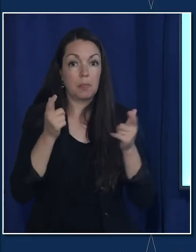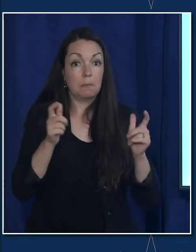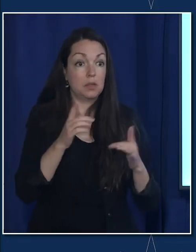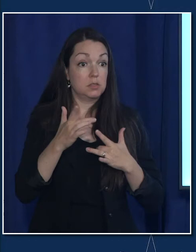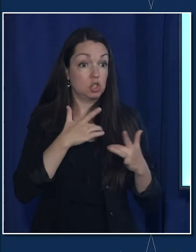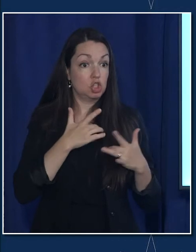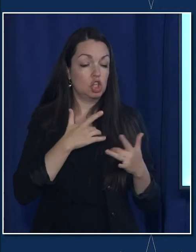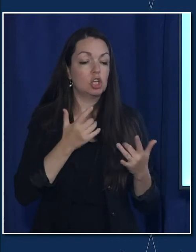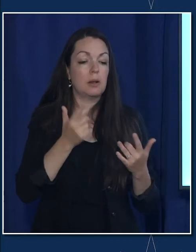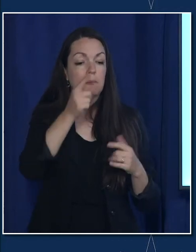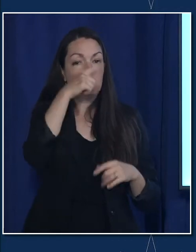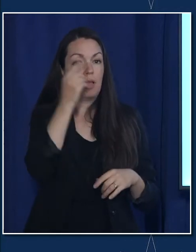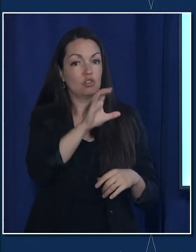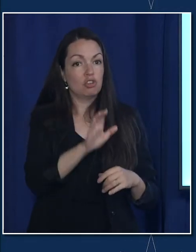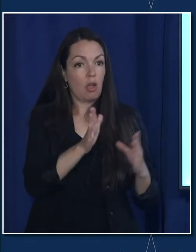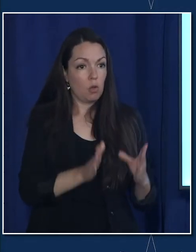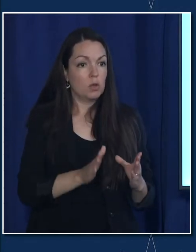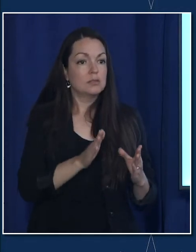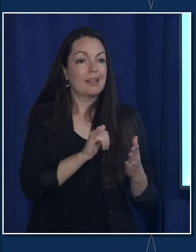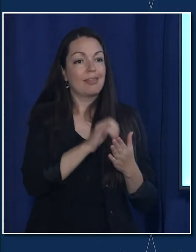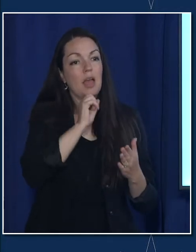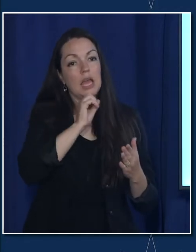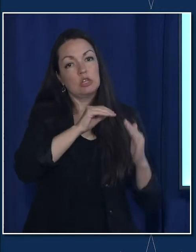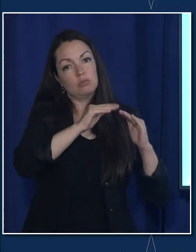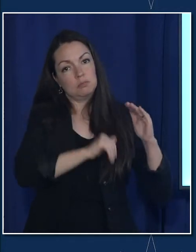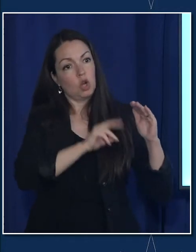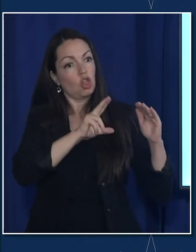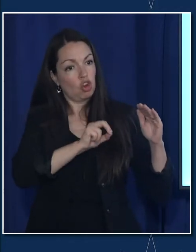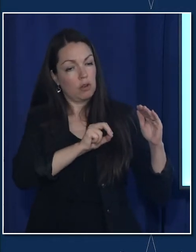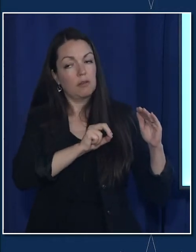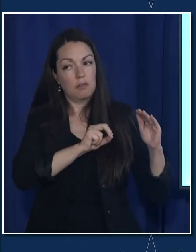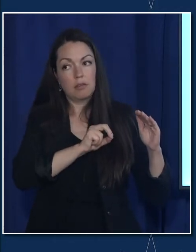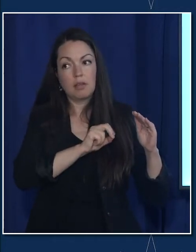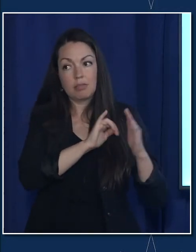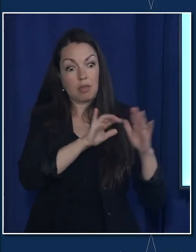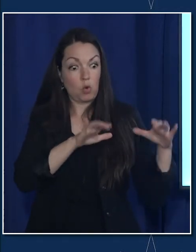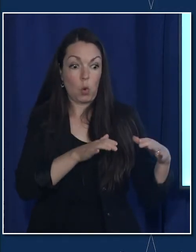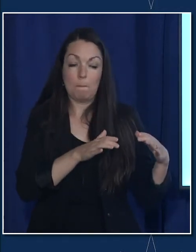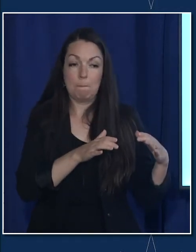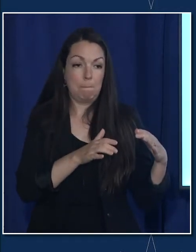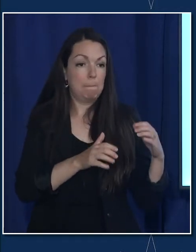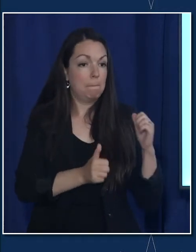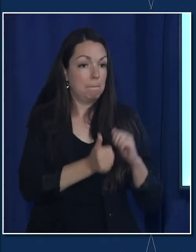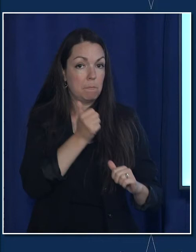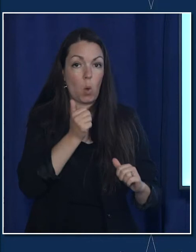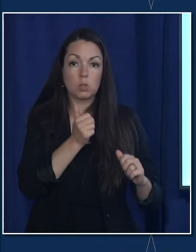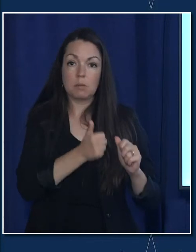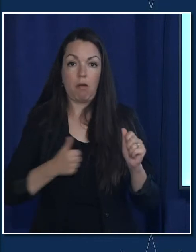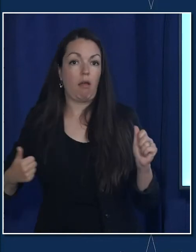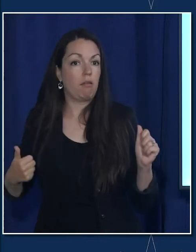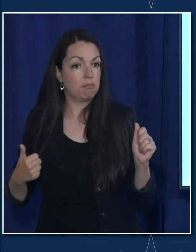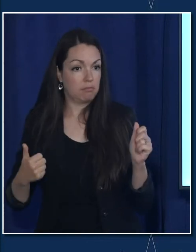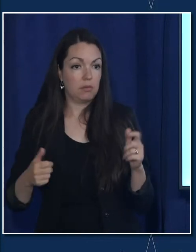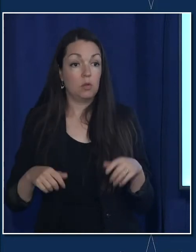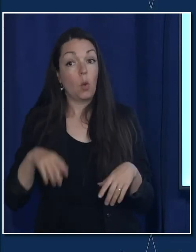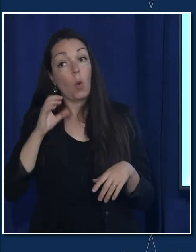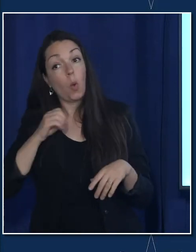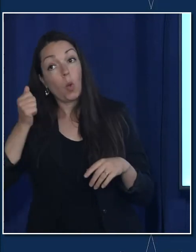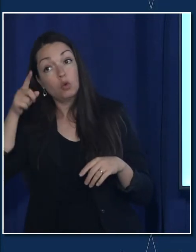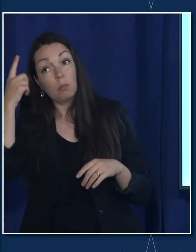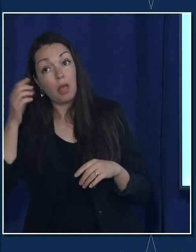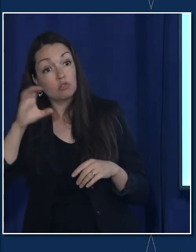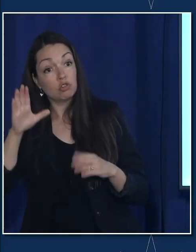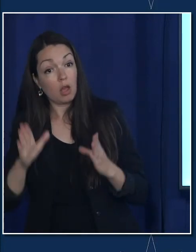Black Chicagoans sort of in that under 30 group, is the group that is by far the most lagging. When we look at older Black Chicagoans, they